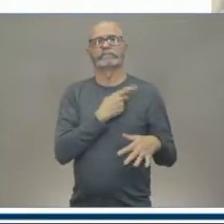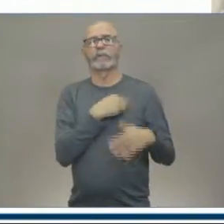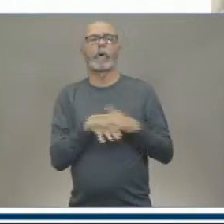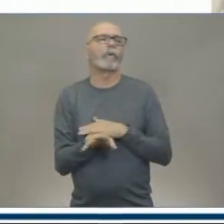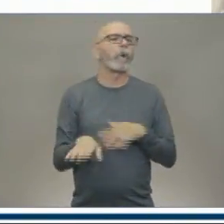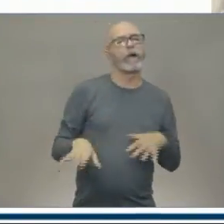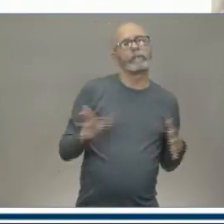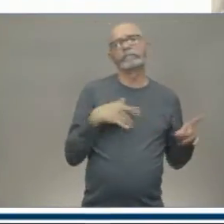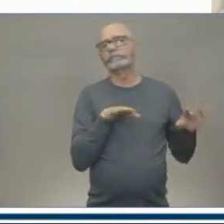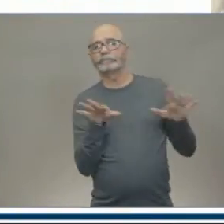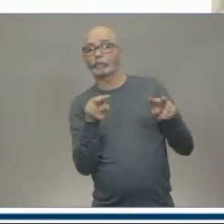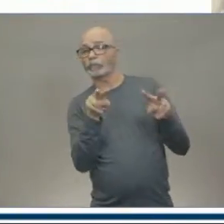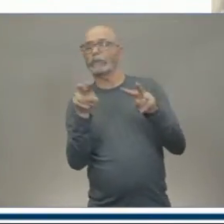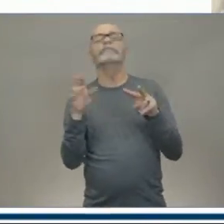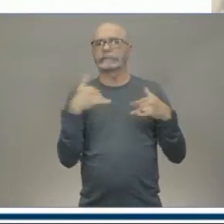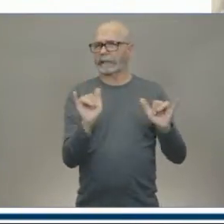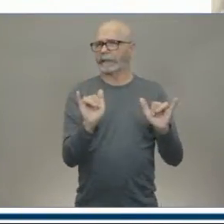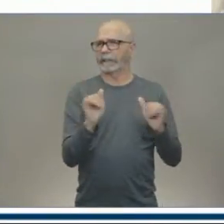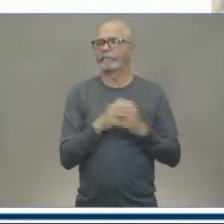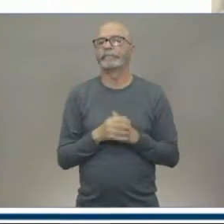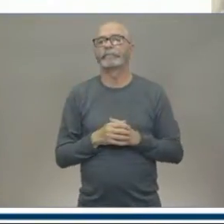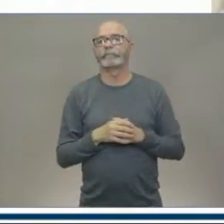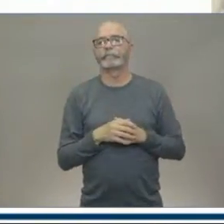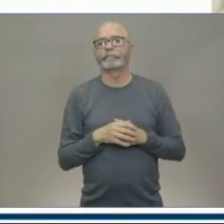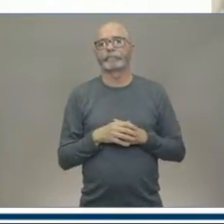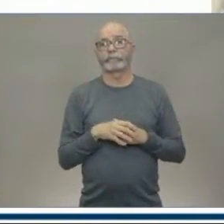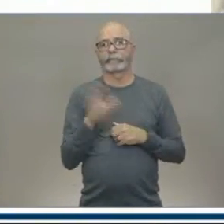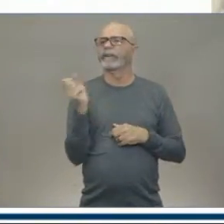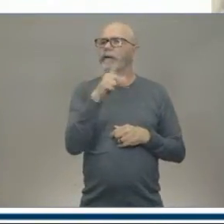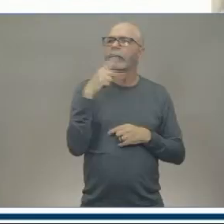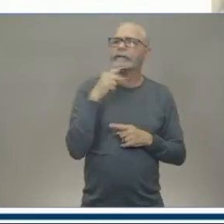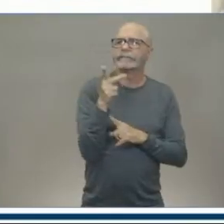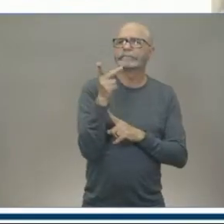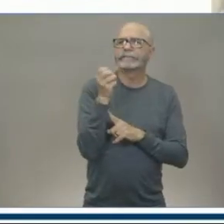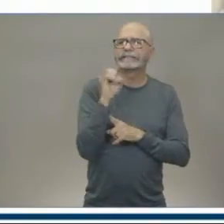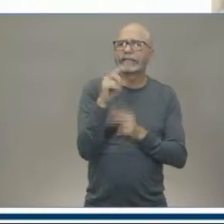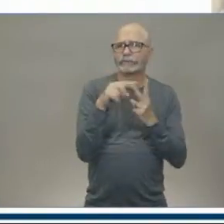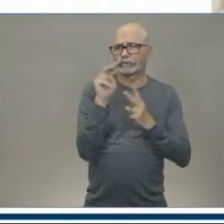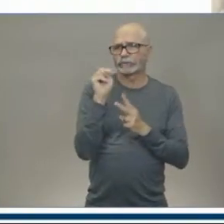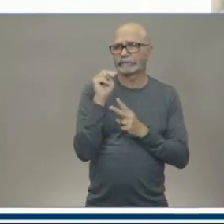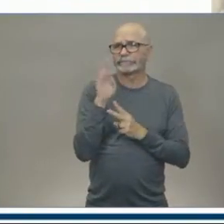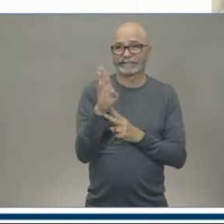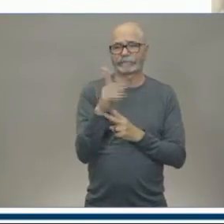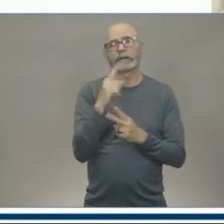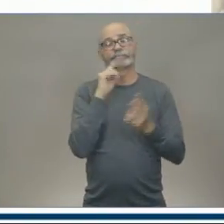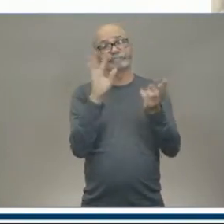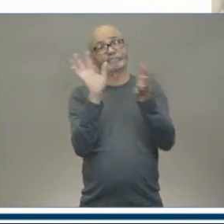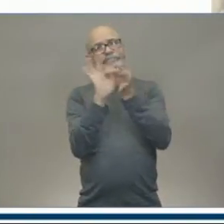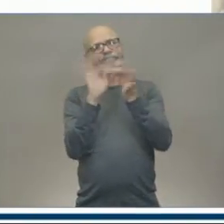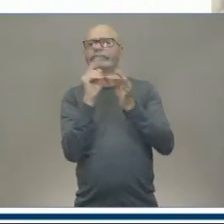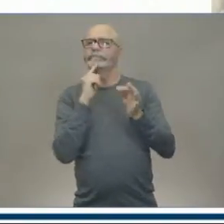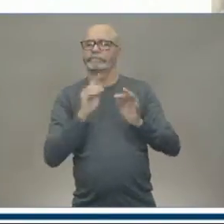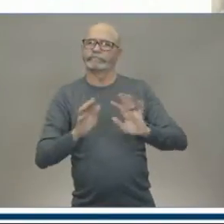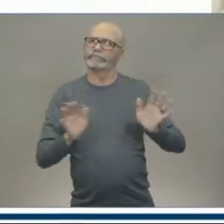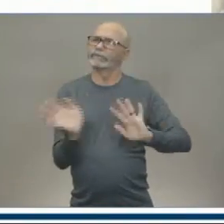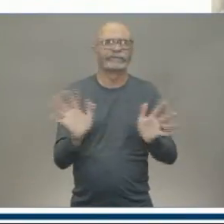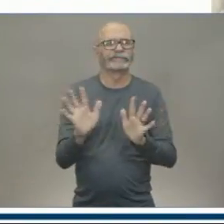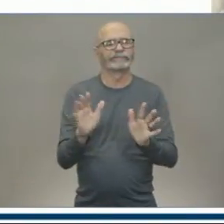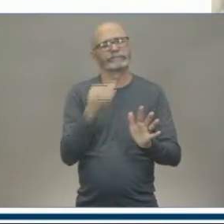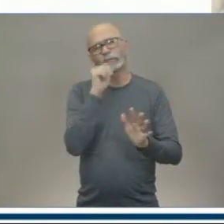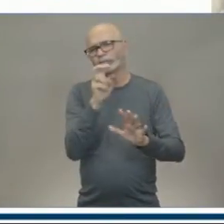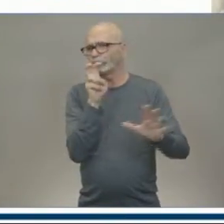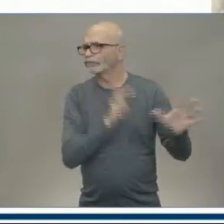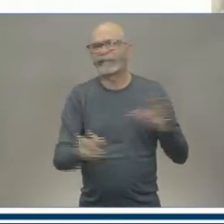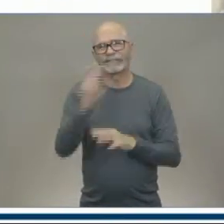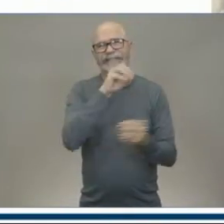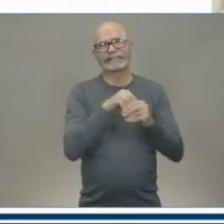PEI and New Brunswick, they are discouraging non-essential travel even within the Atlantic bubble.